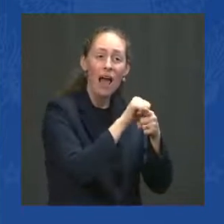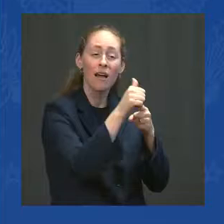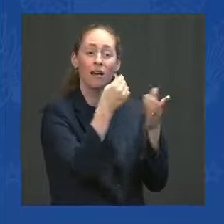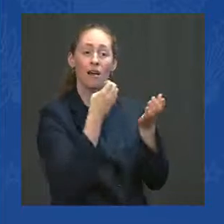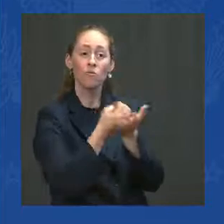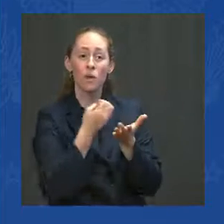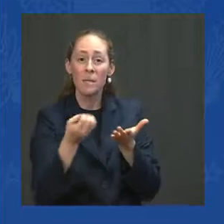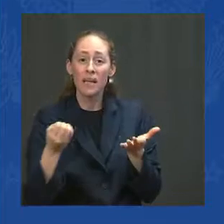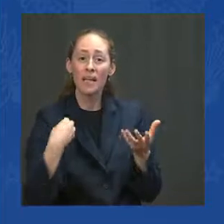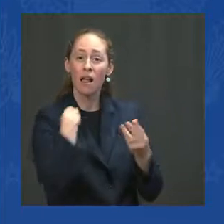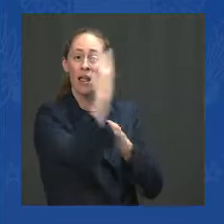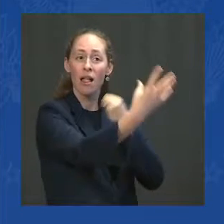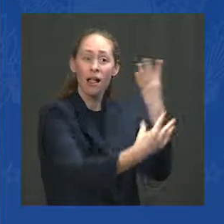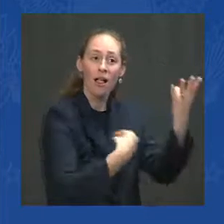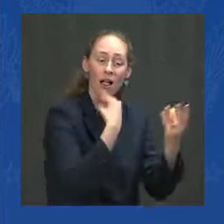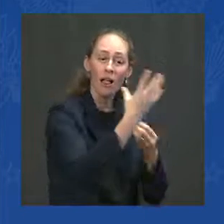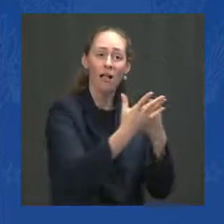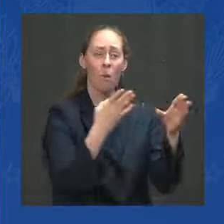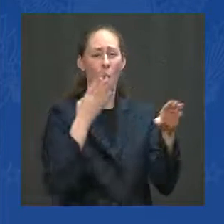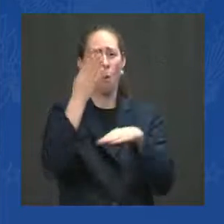300,000 Afghan forces.